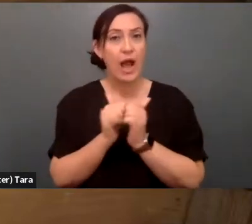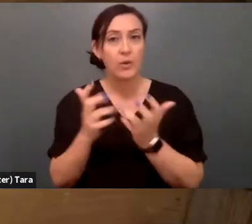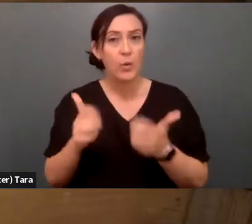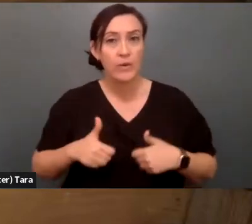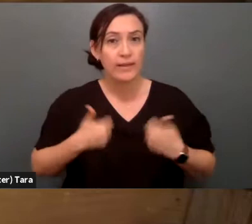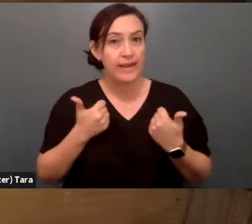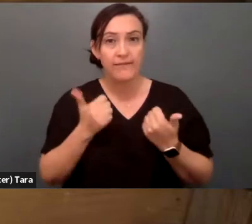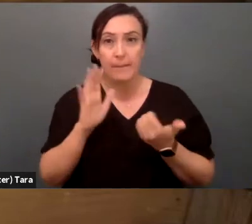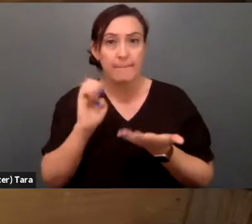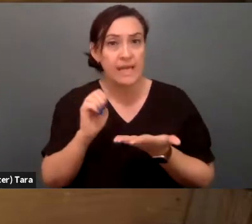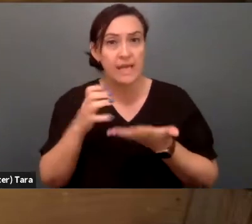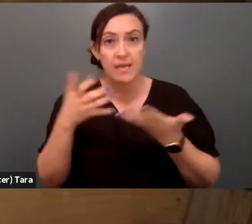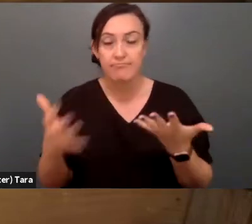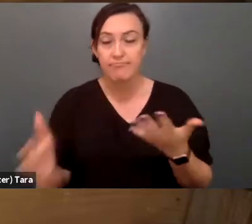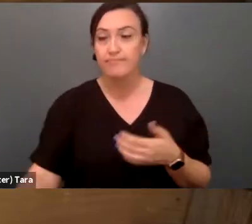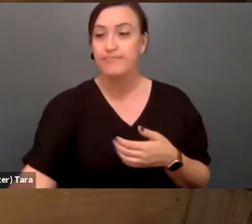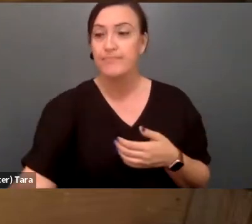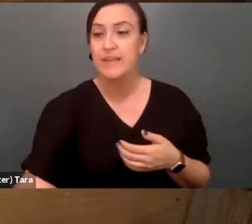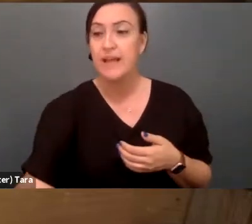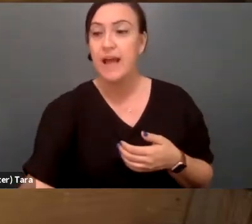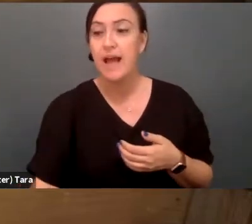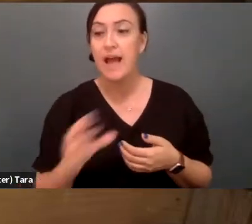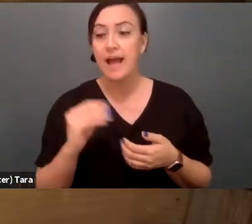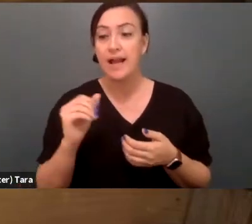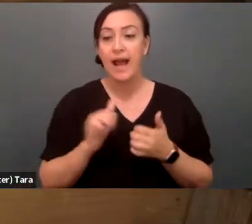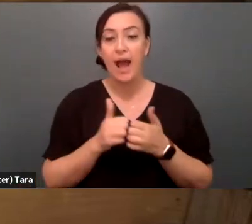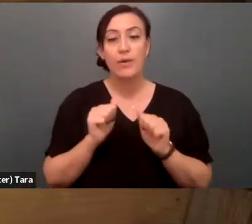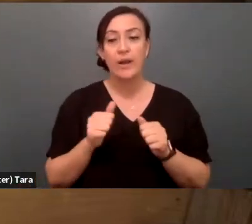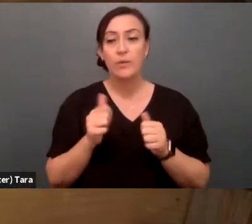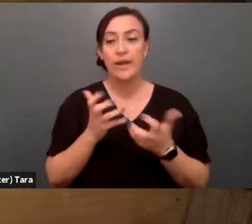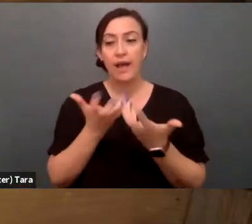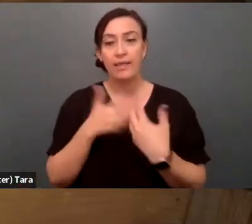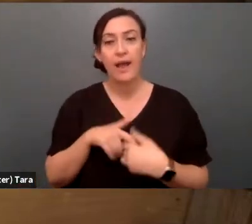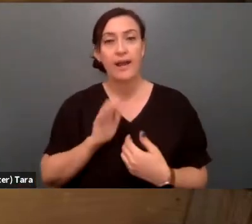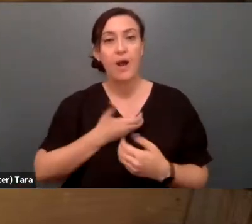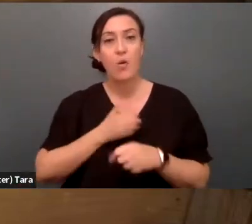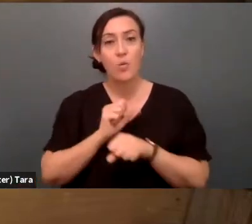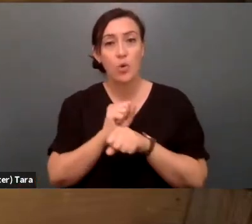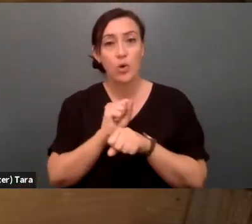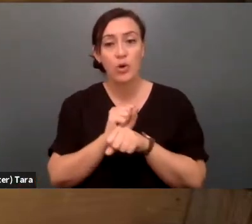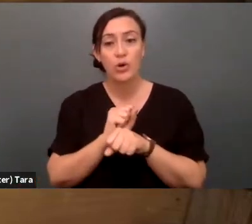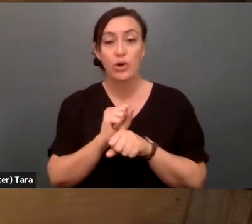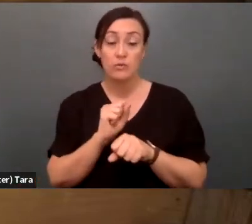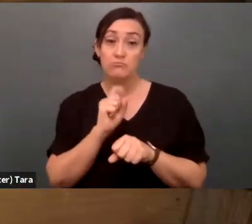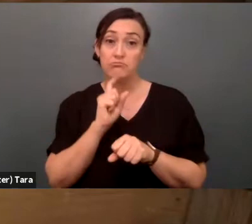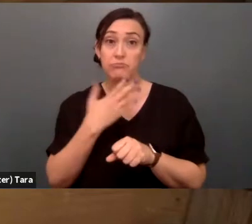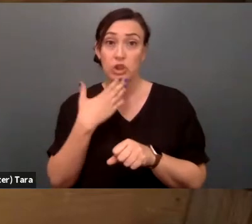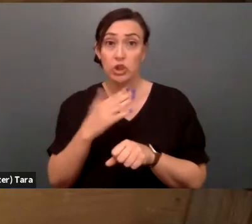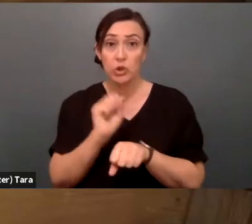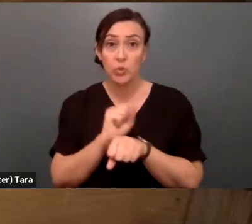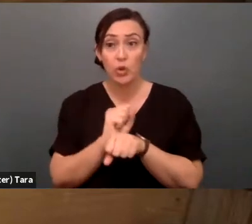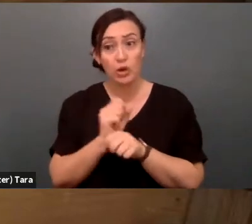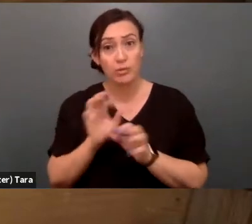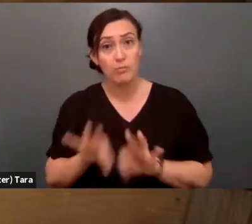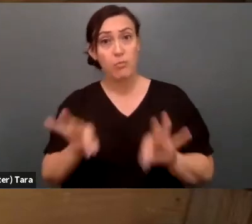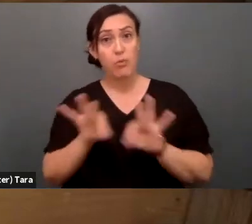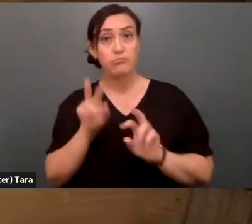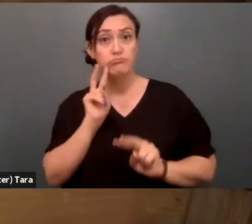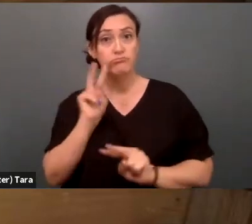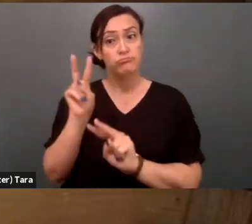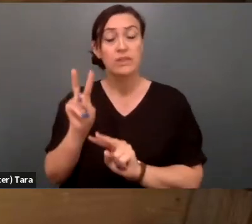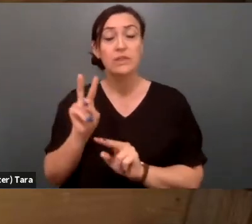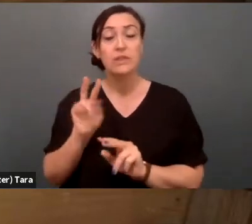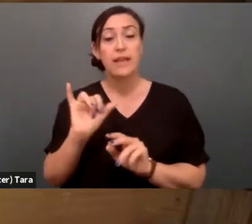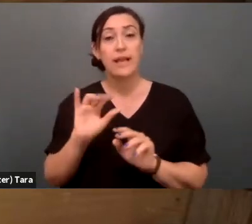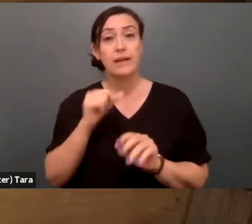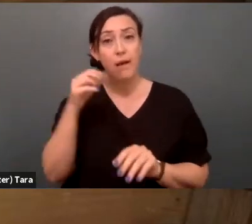be? And how can we align the work that we do, the noble work that organizations such as nonprofits